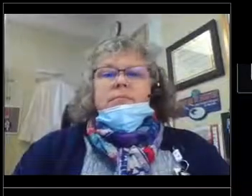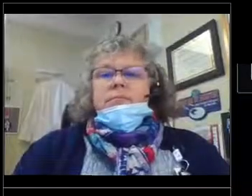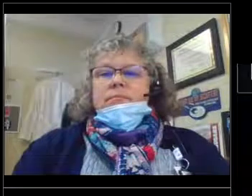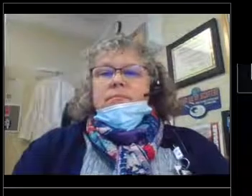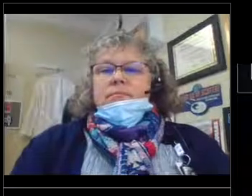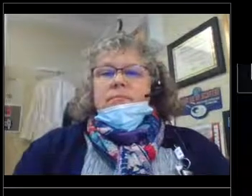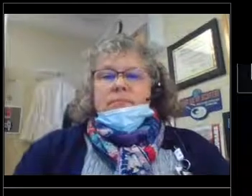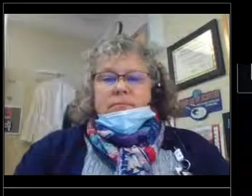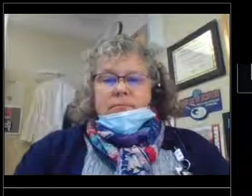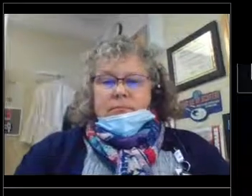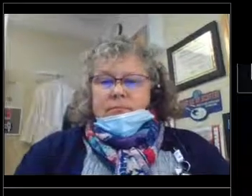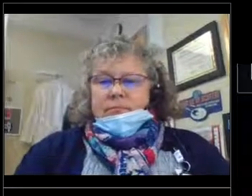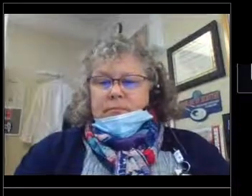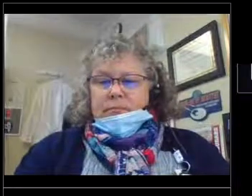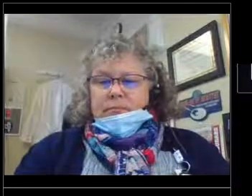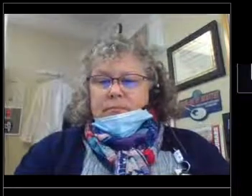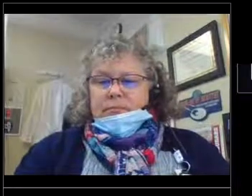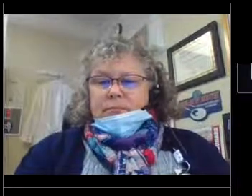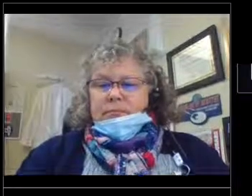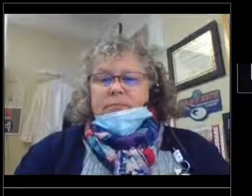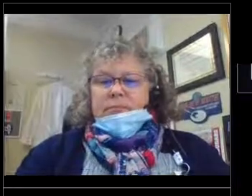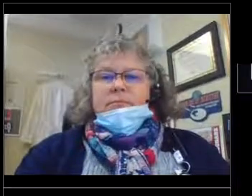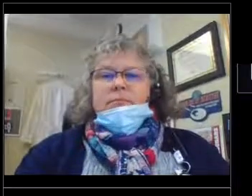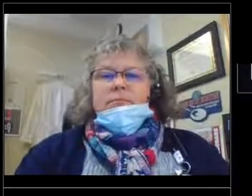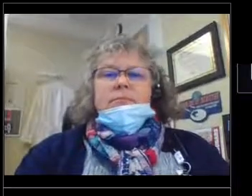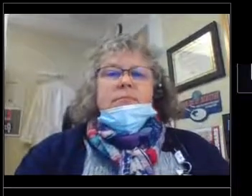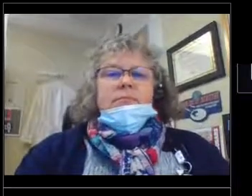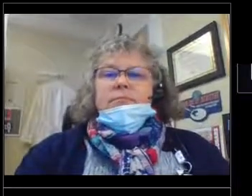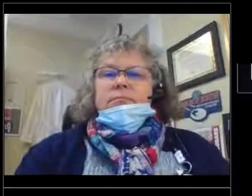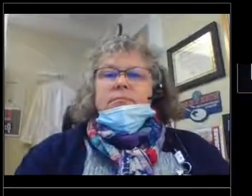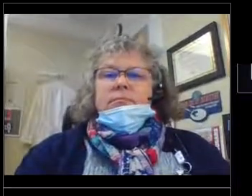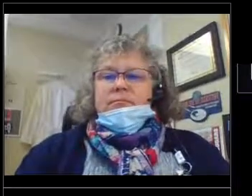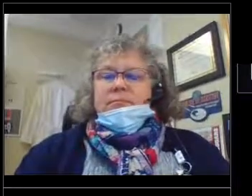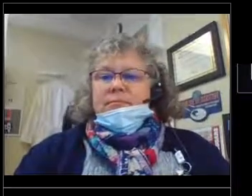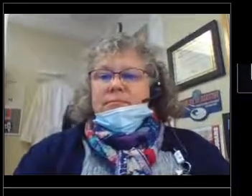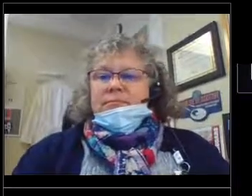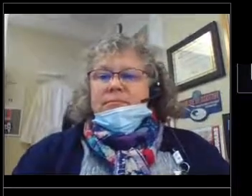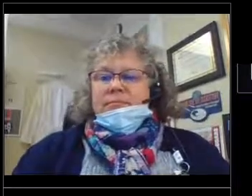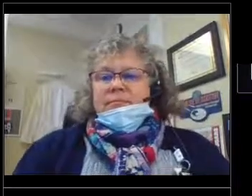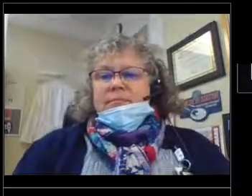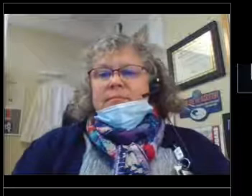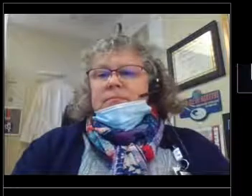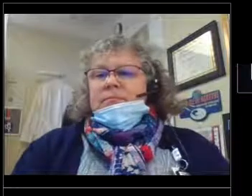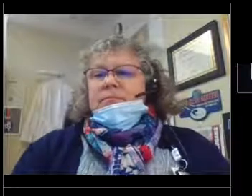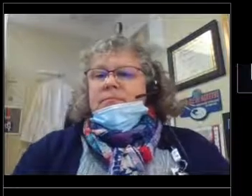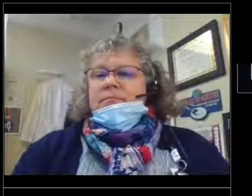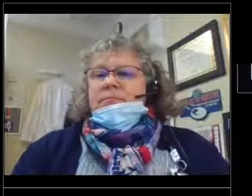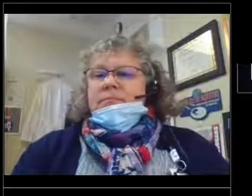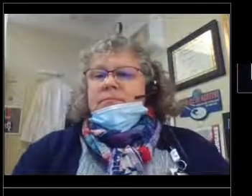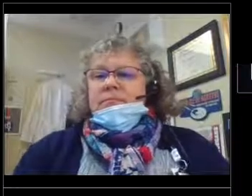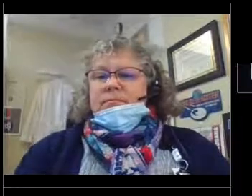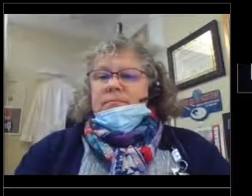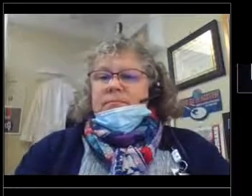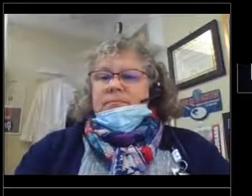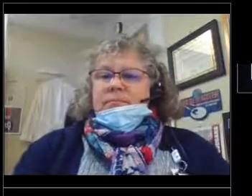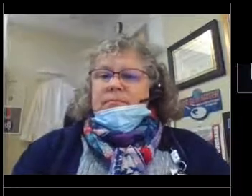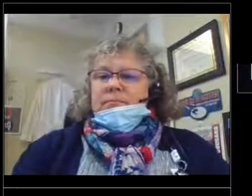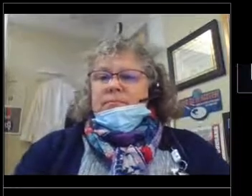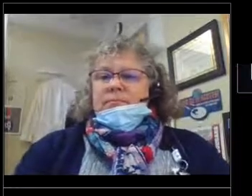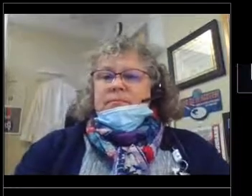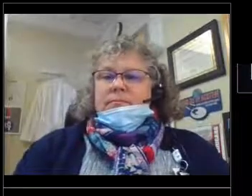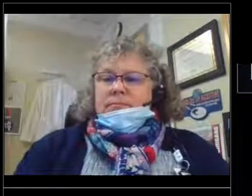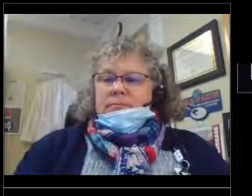afternoon and welcome to the Washington Medical Commission webinar series. Today we're discussing practicing as a physician assistant in Washington.